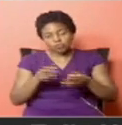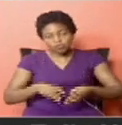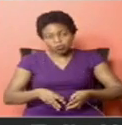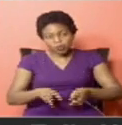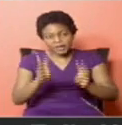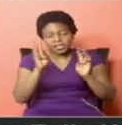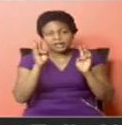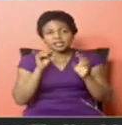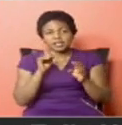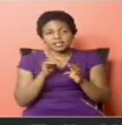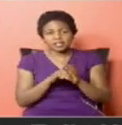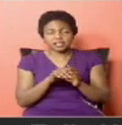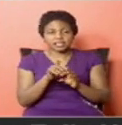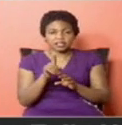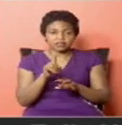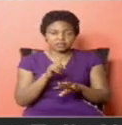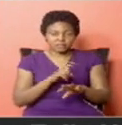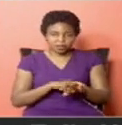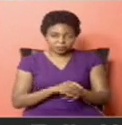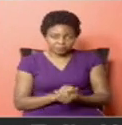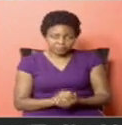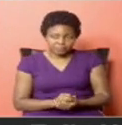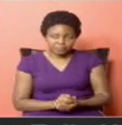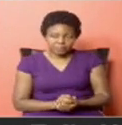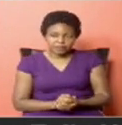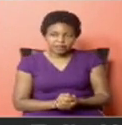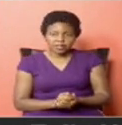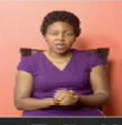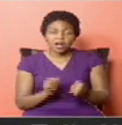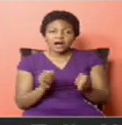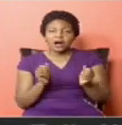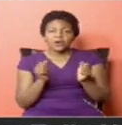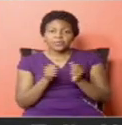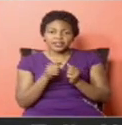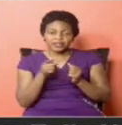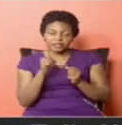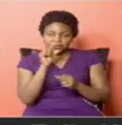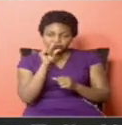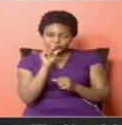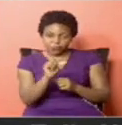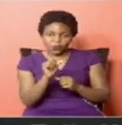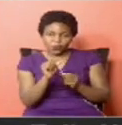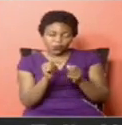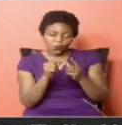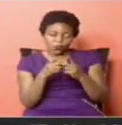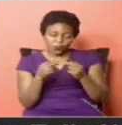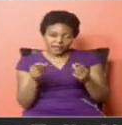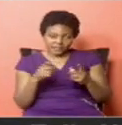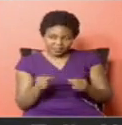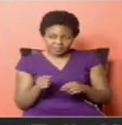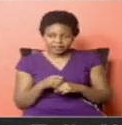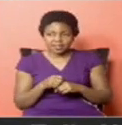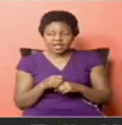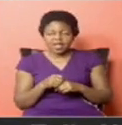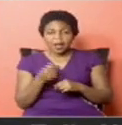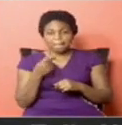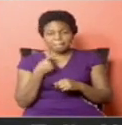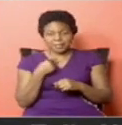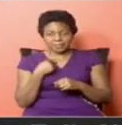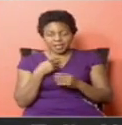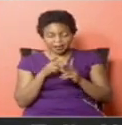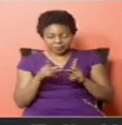in this respect. With these few remarks, I now have the